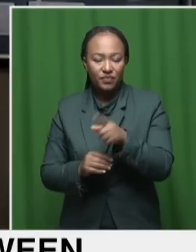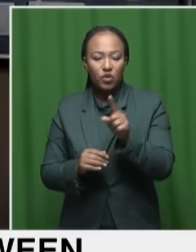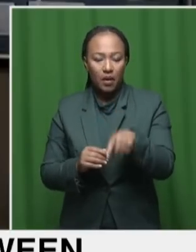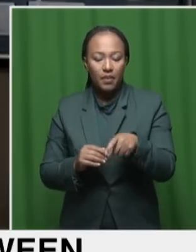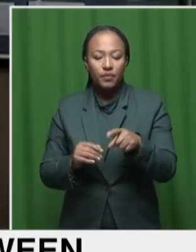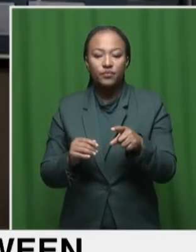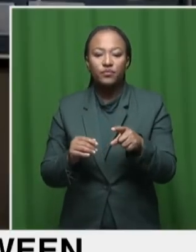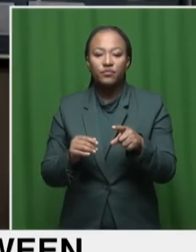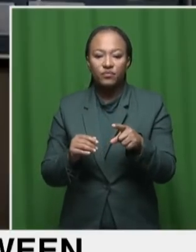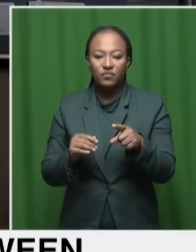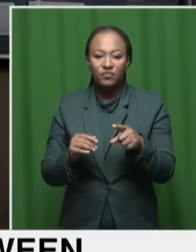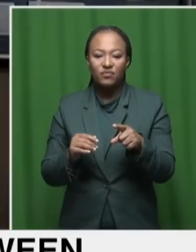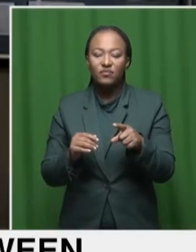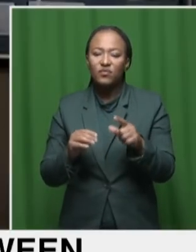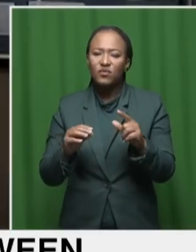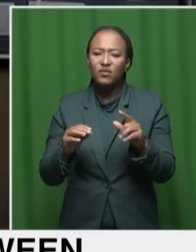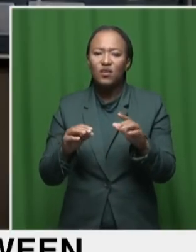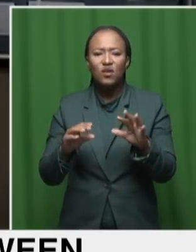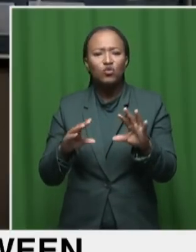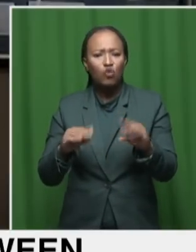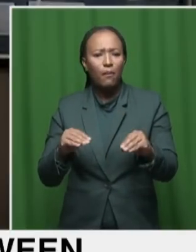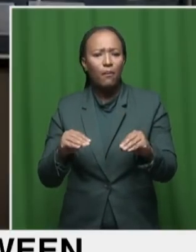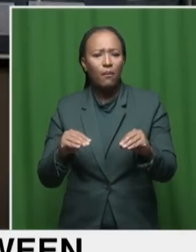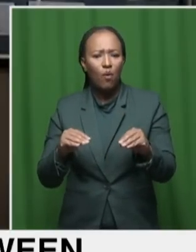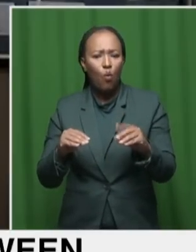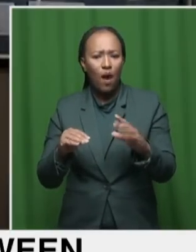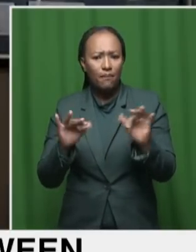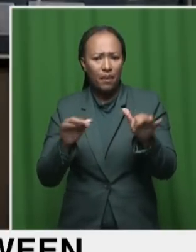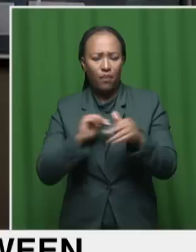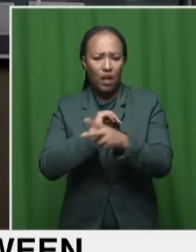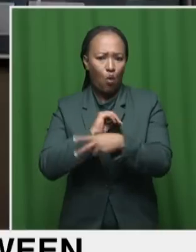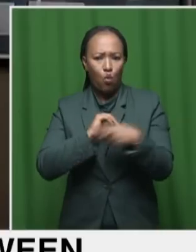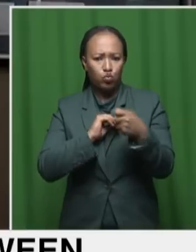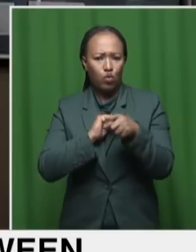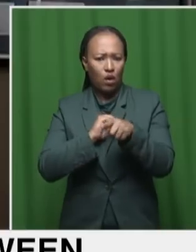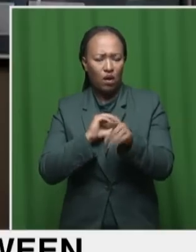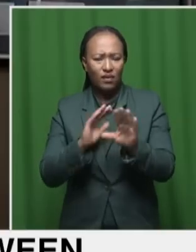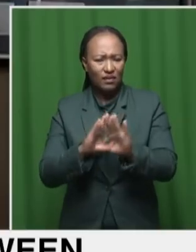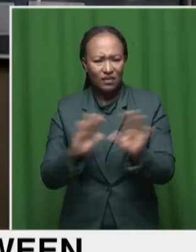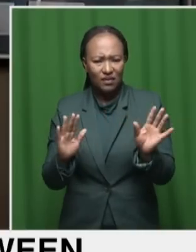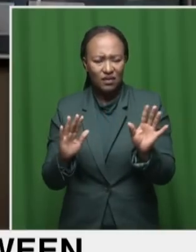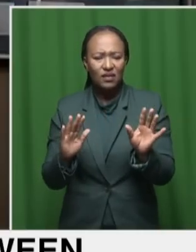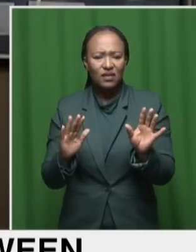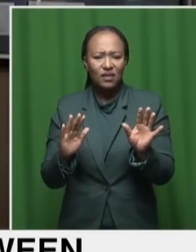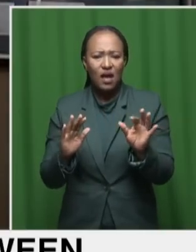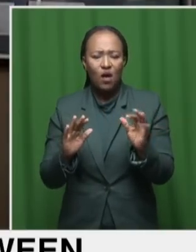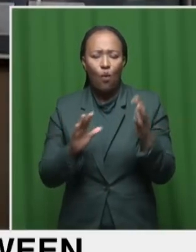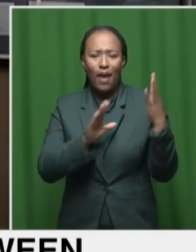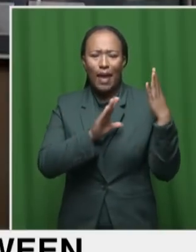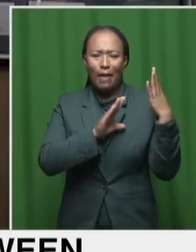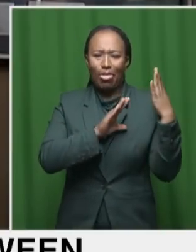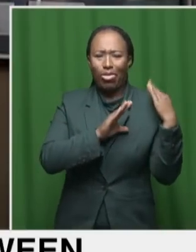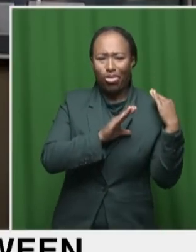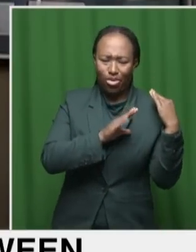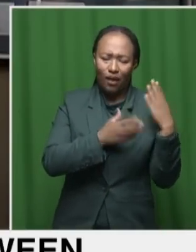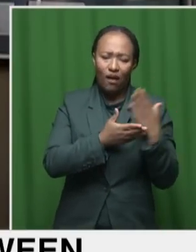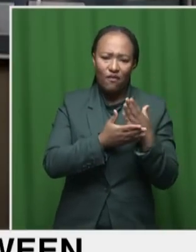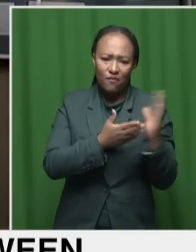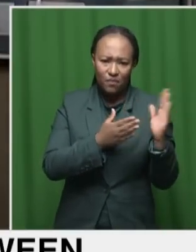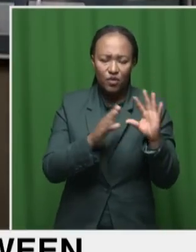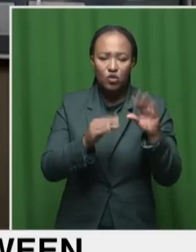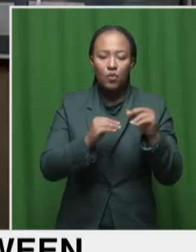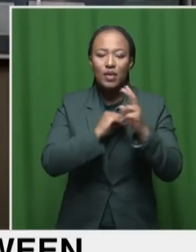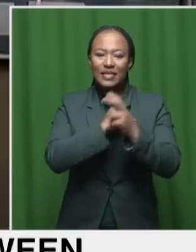stop threatening to steal people's stuff. We have to reduce the tax burden in the economy. We have to stop stealing from